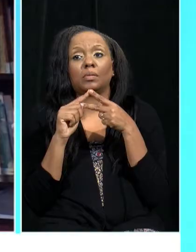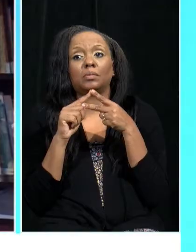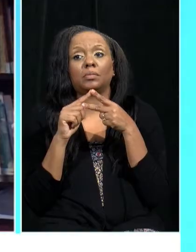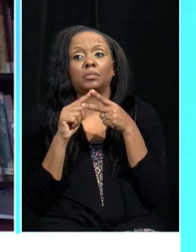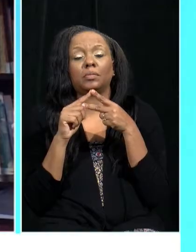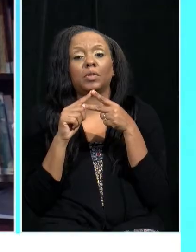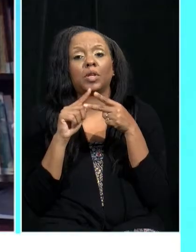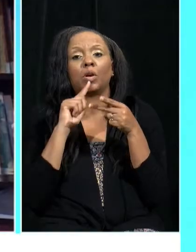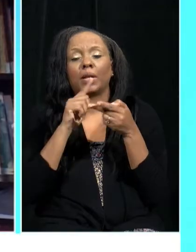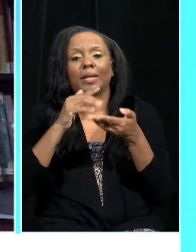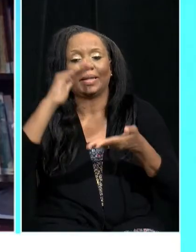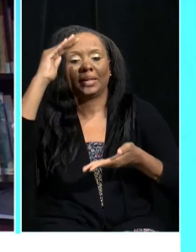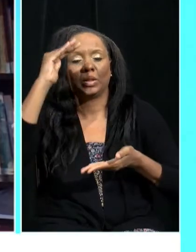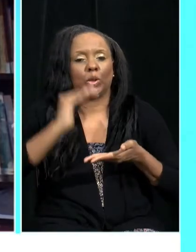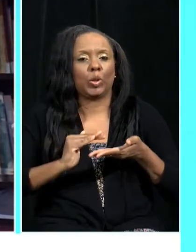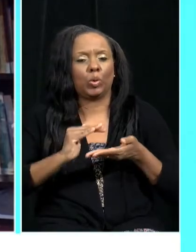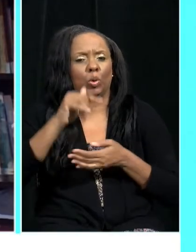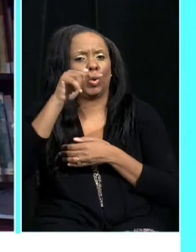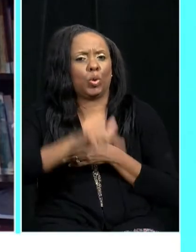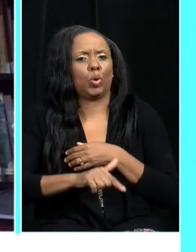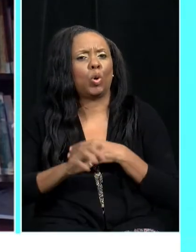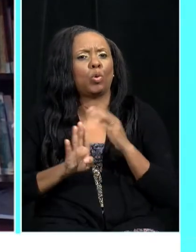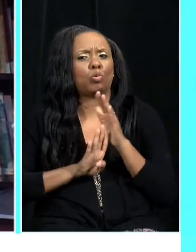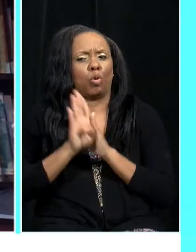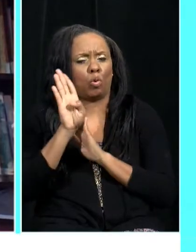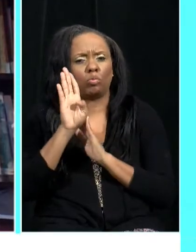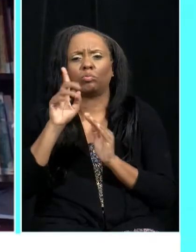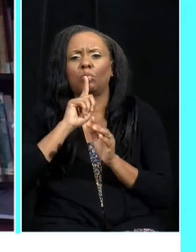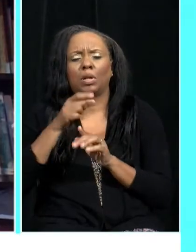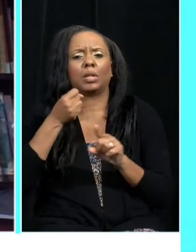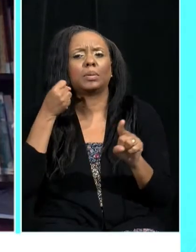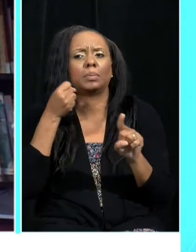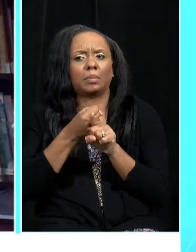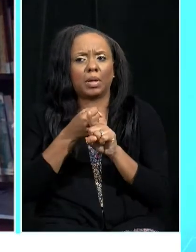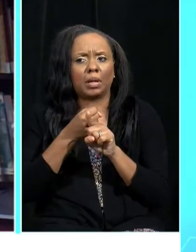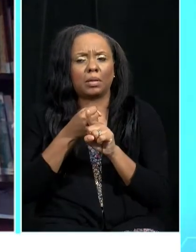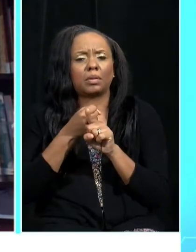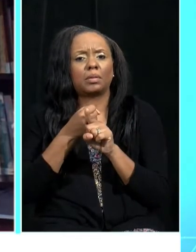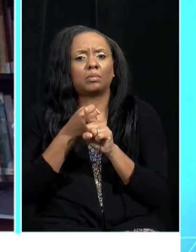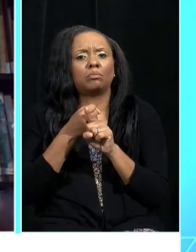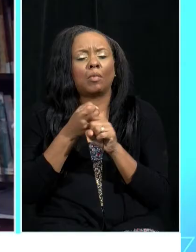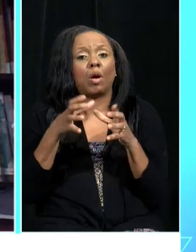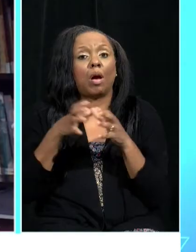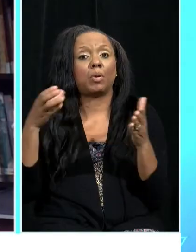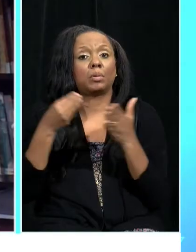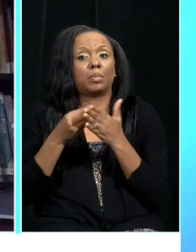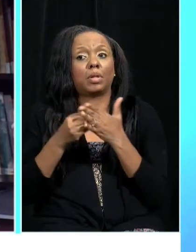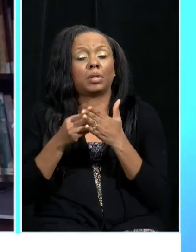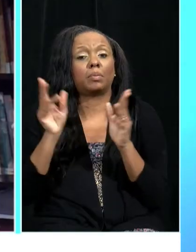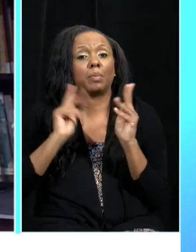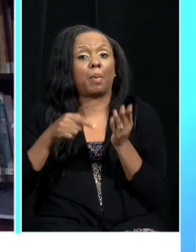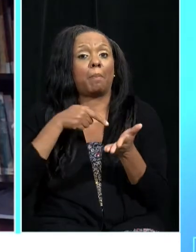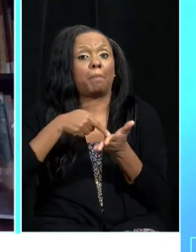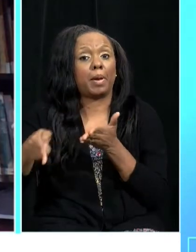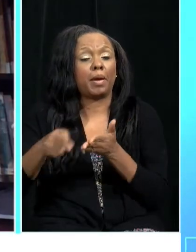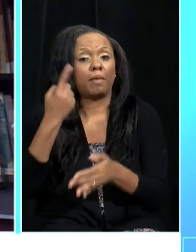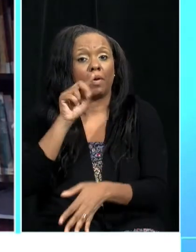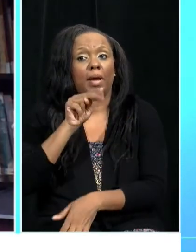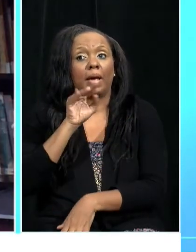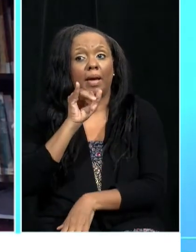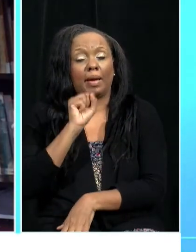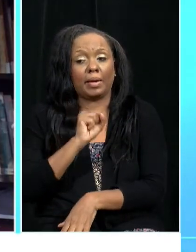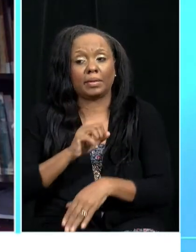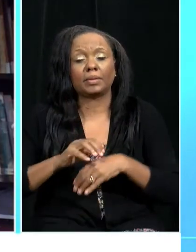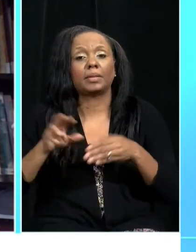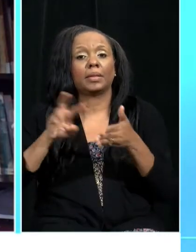in Barbados, which really impacts on the contributions that are paid into NIS. If the economy is depressed, then